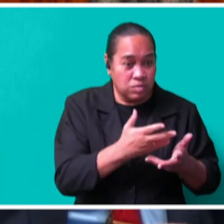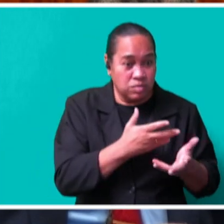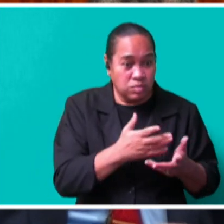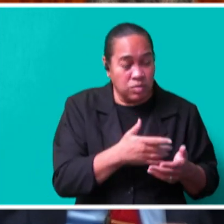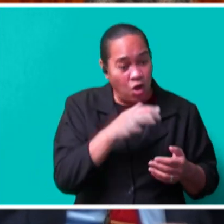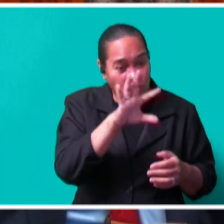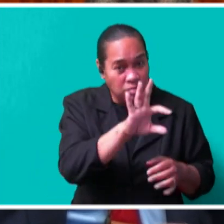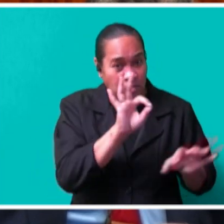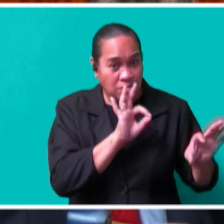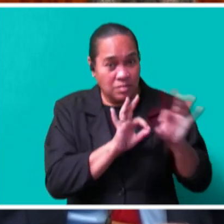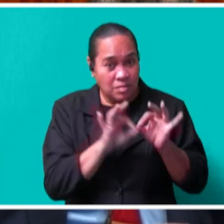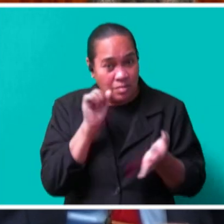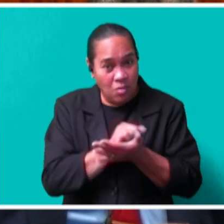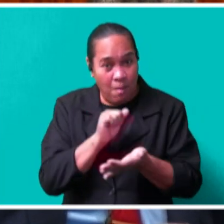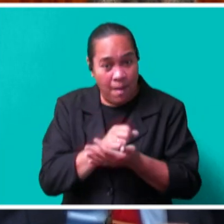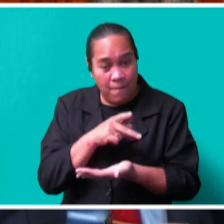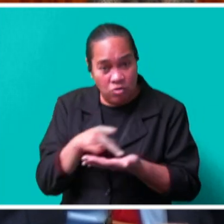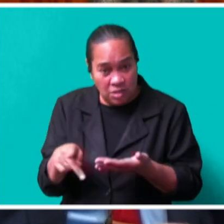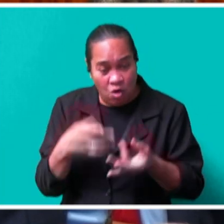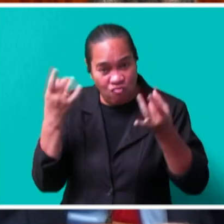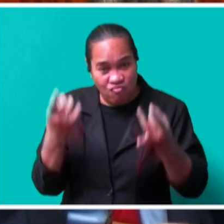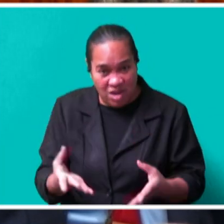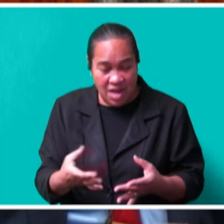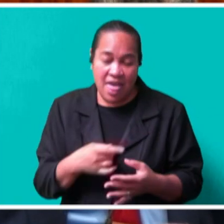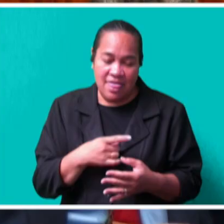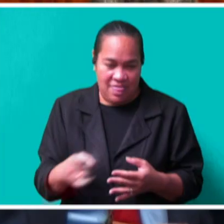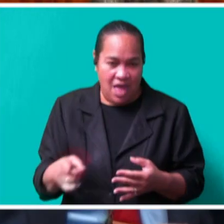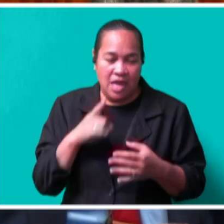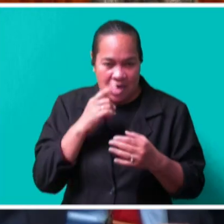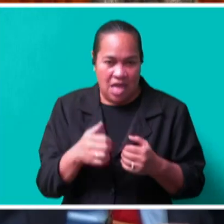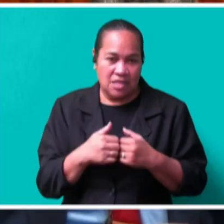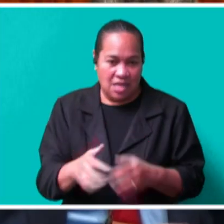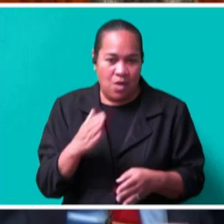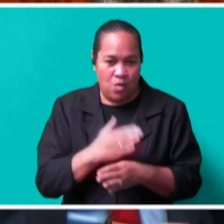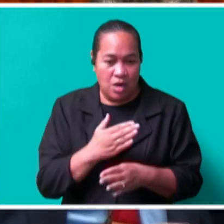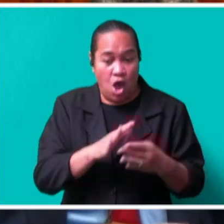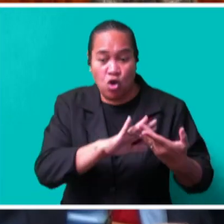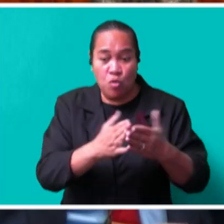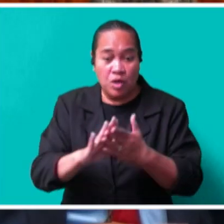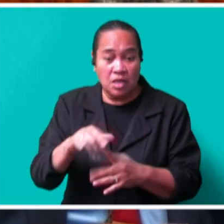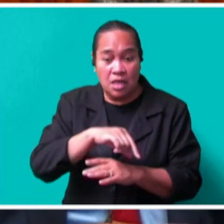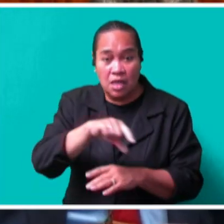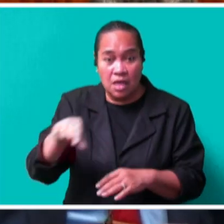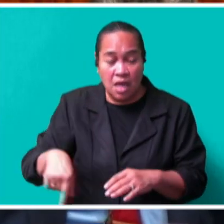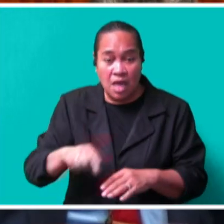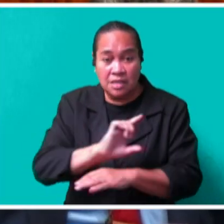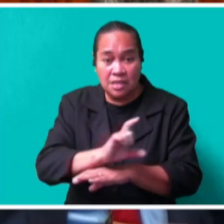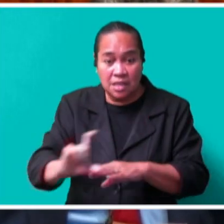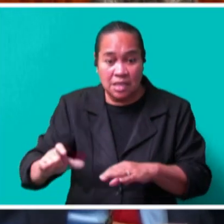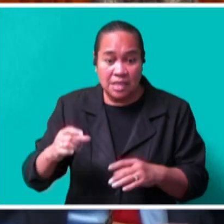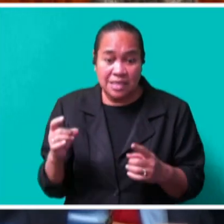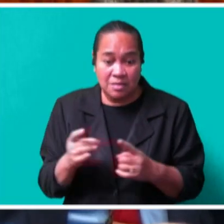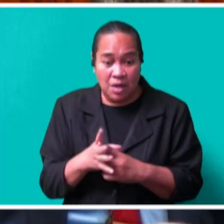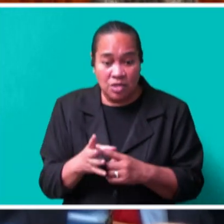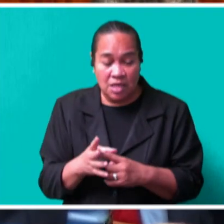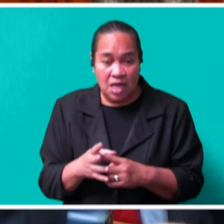appointed and are in place. From that point forward, communities across Fiji, especially those in our targeted